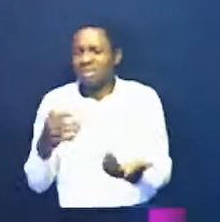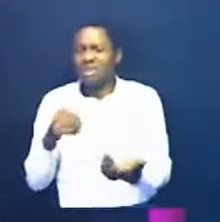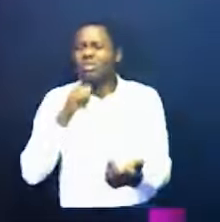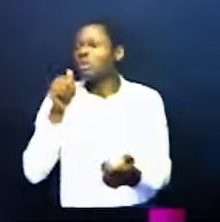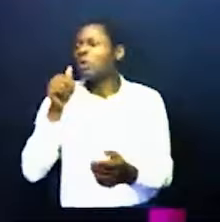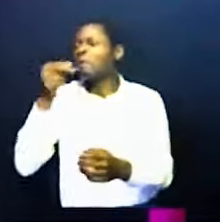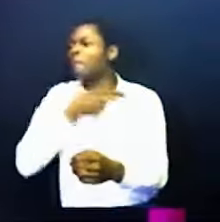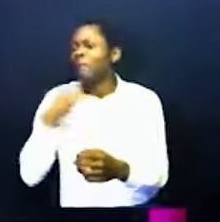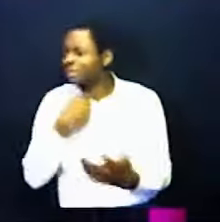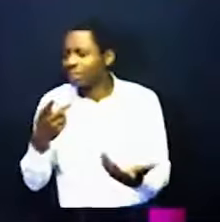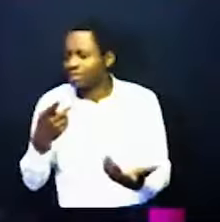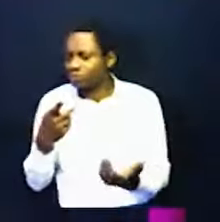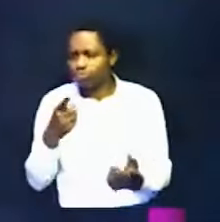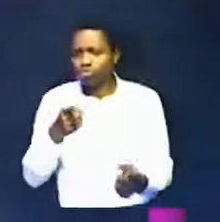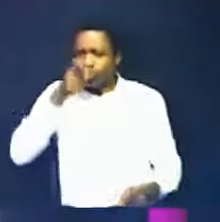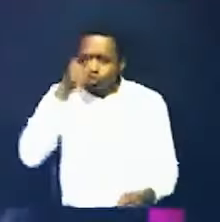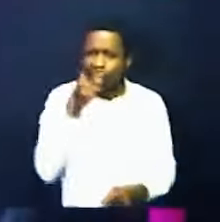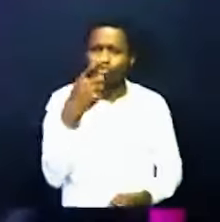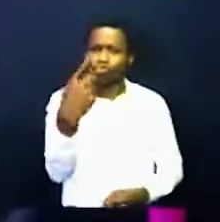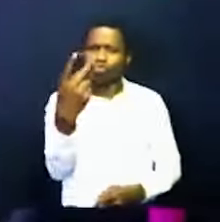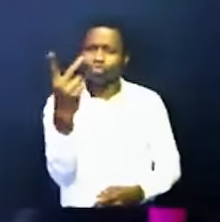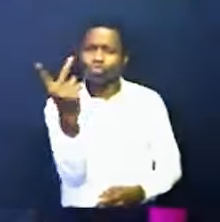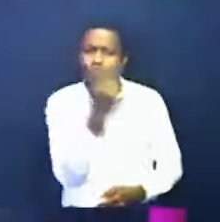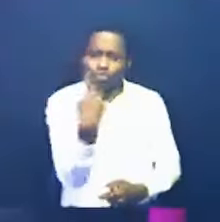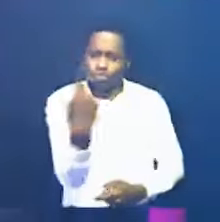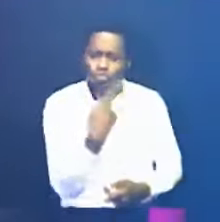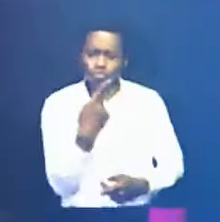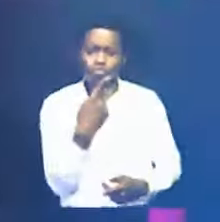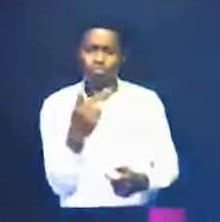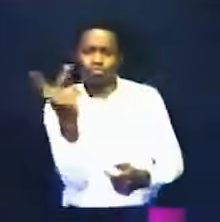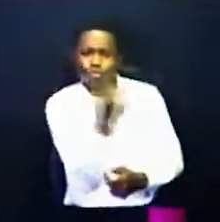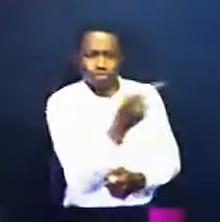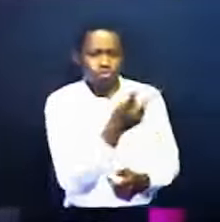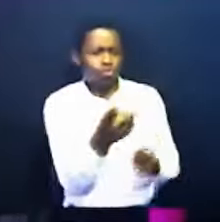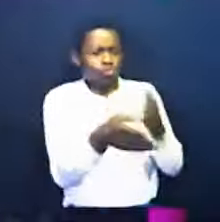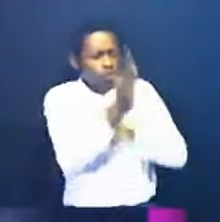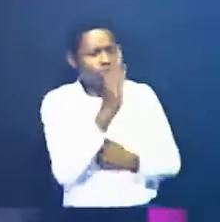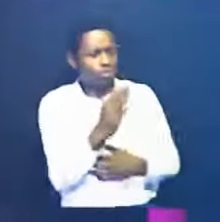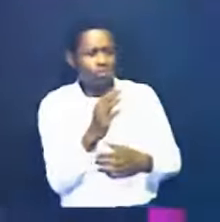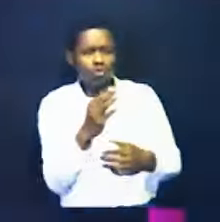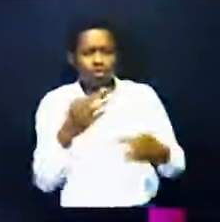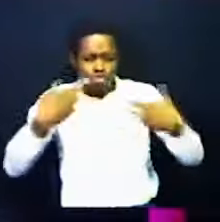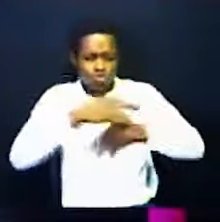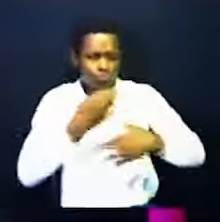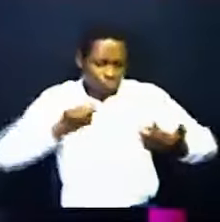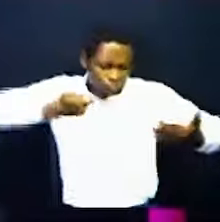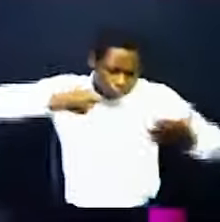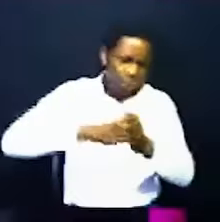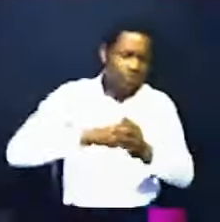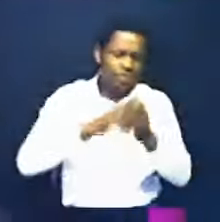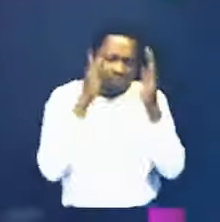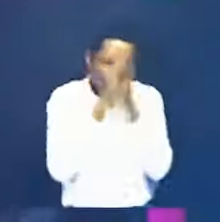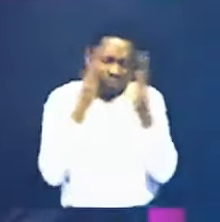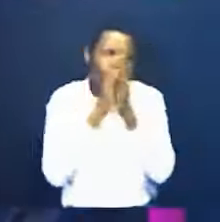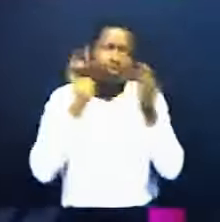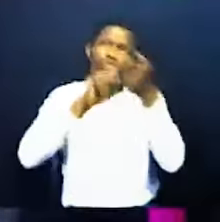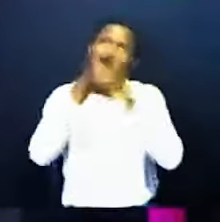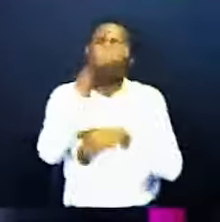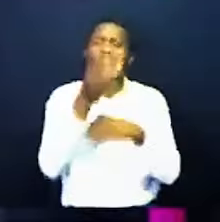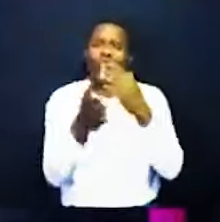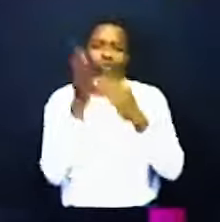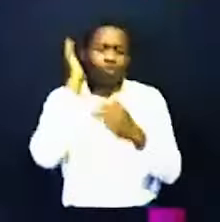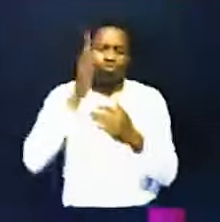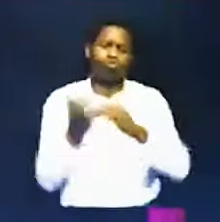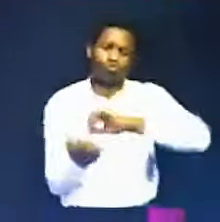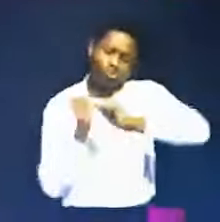matter. This is you and God. Lock yourself in a room. And God will change your situation.